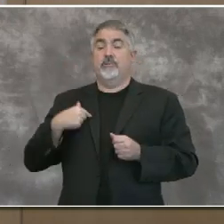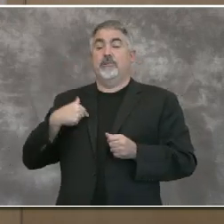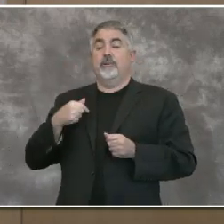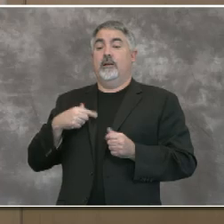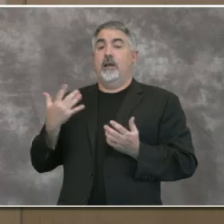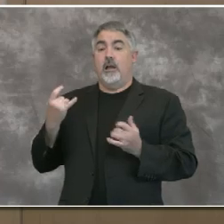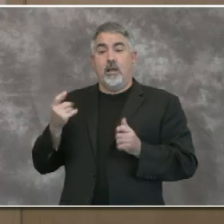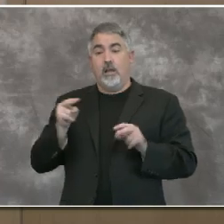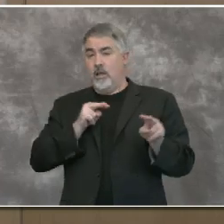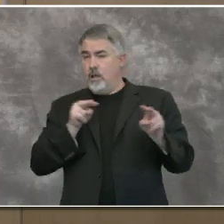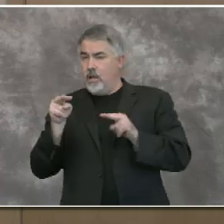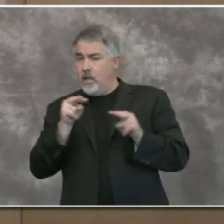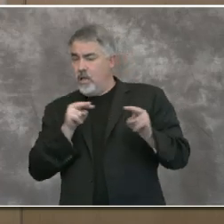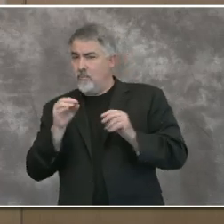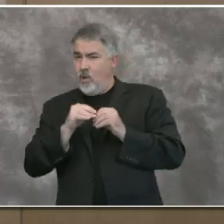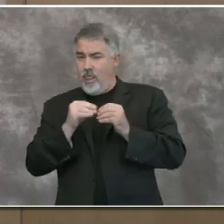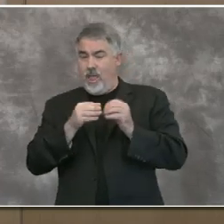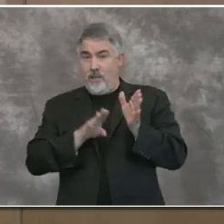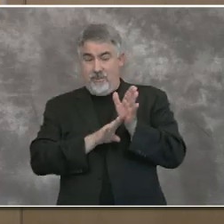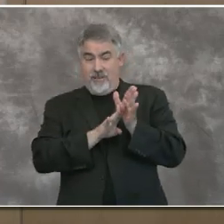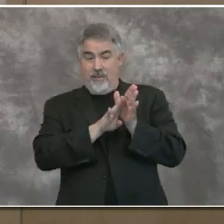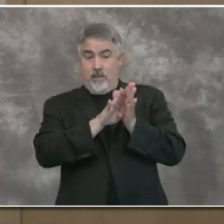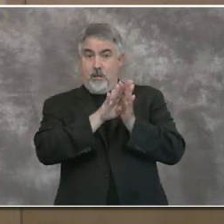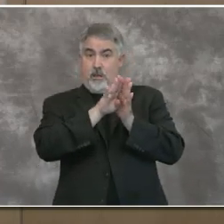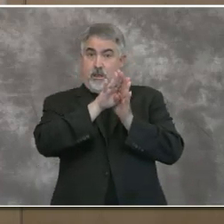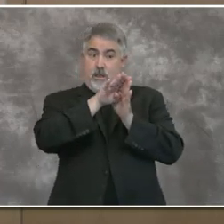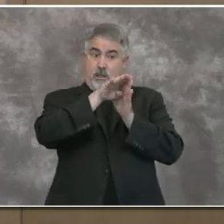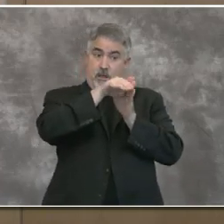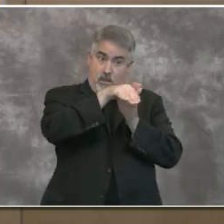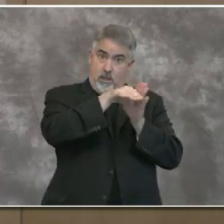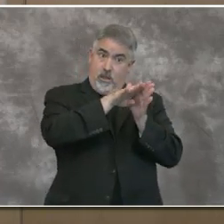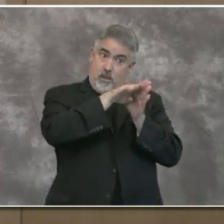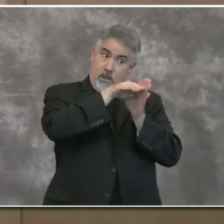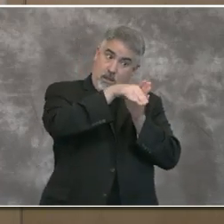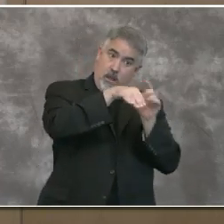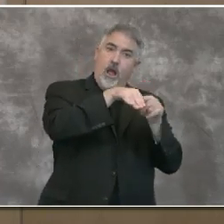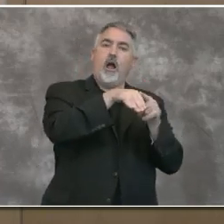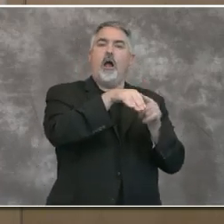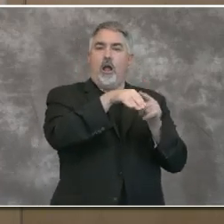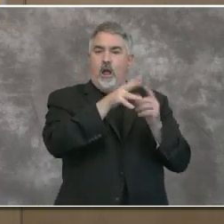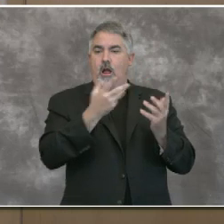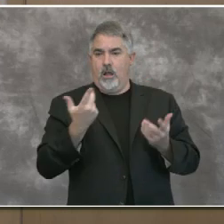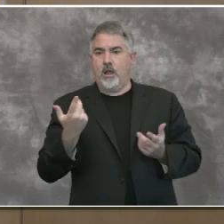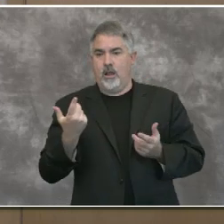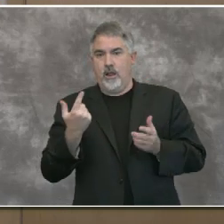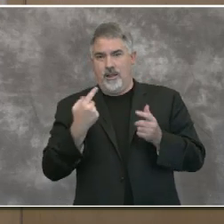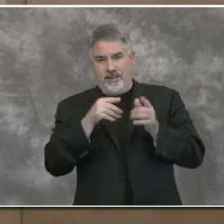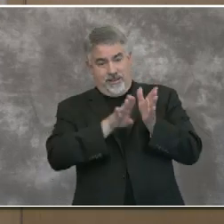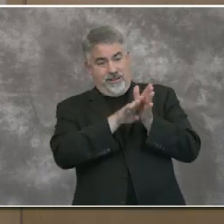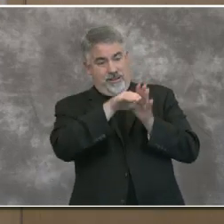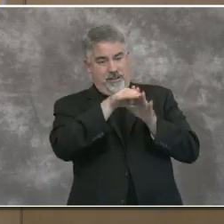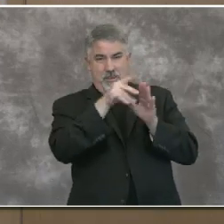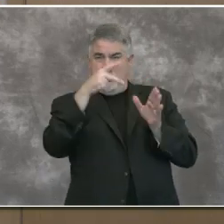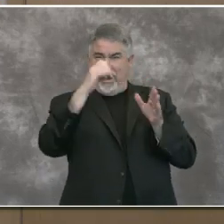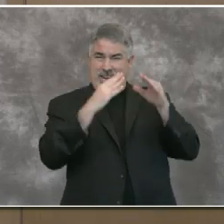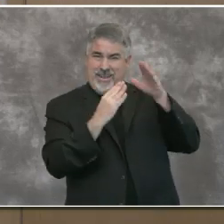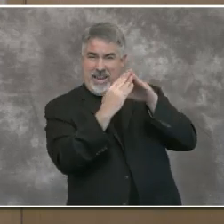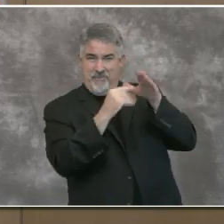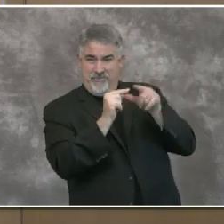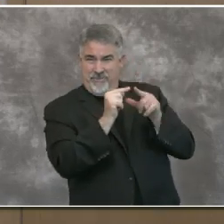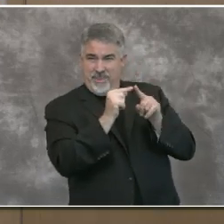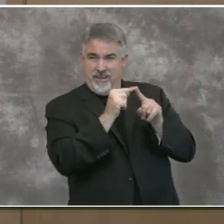the peak point. And then when we get to that point, then we can talk about what